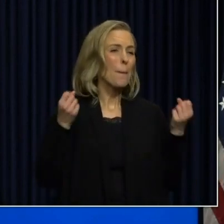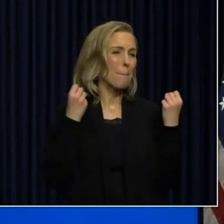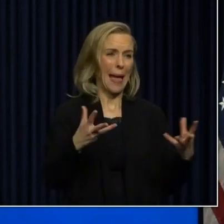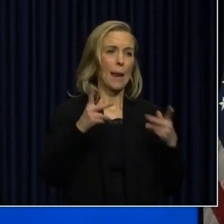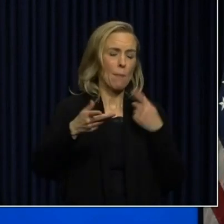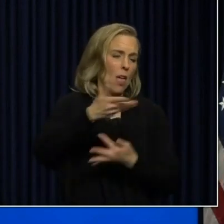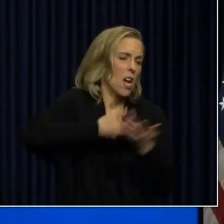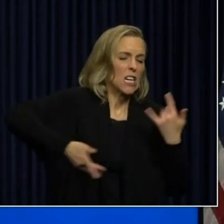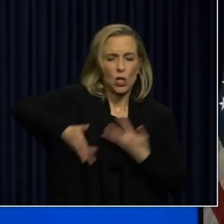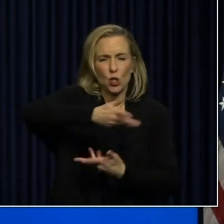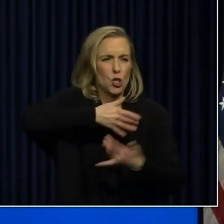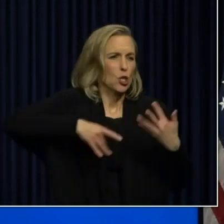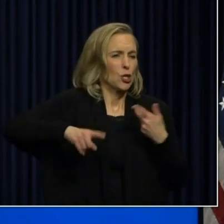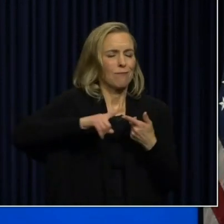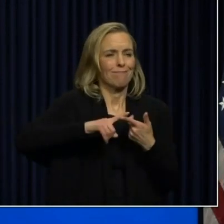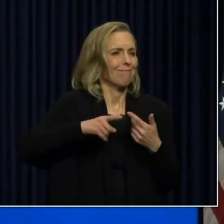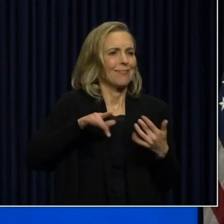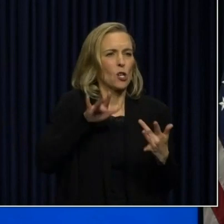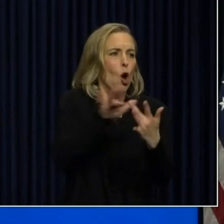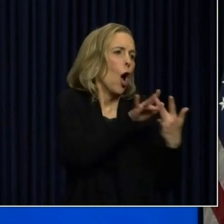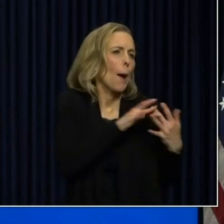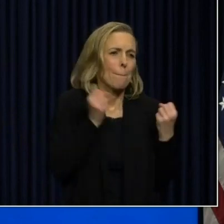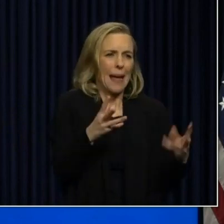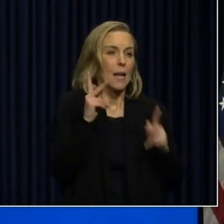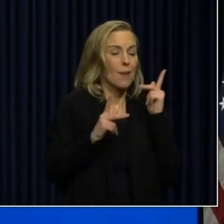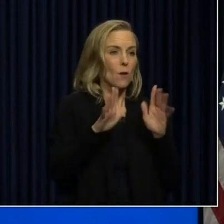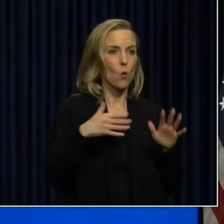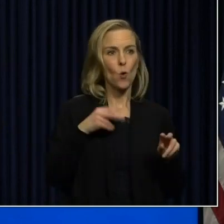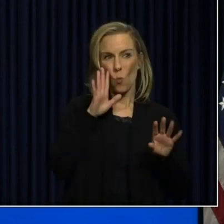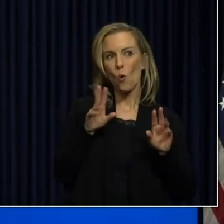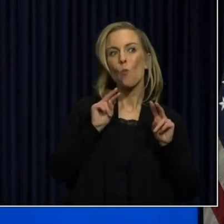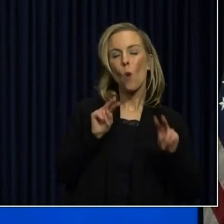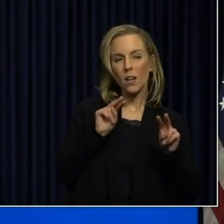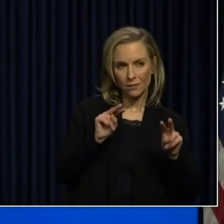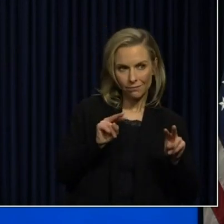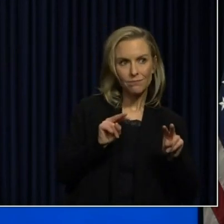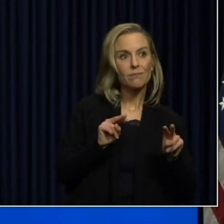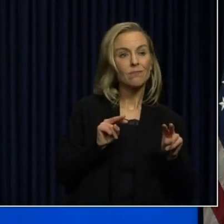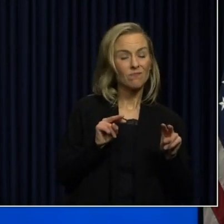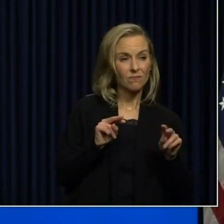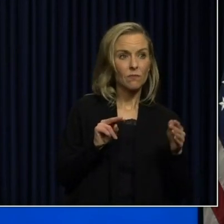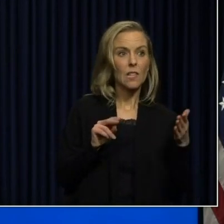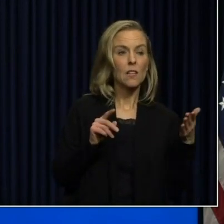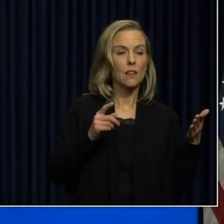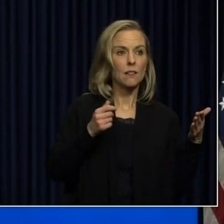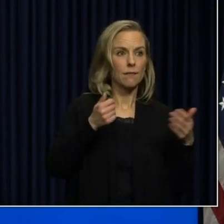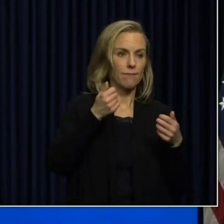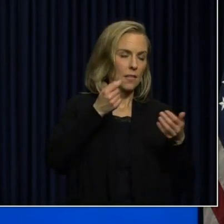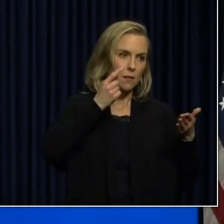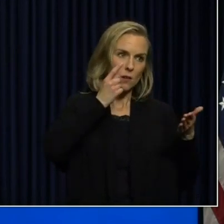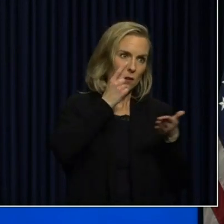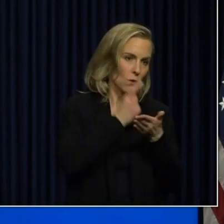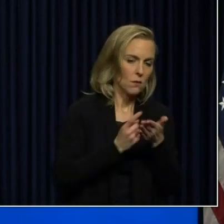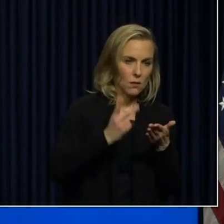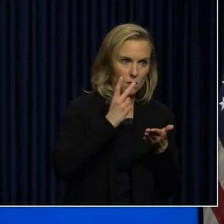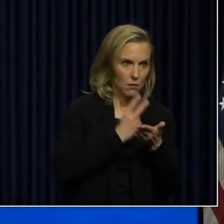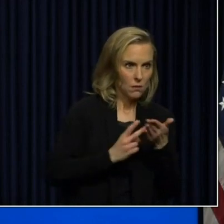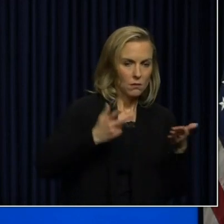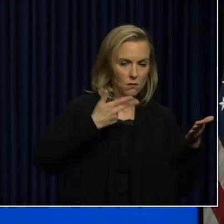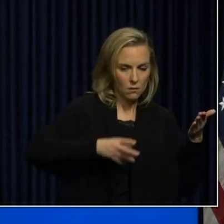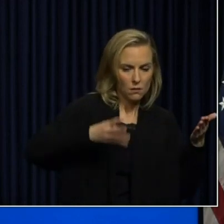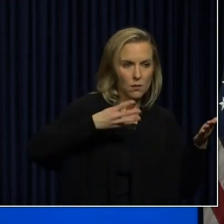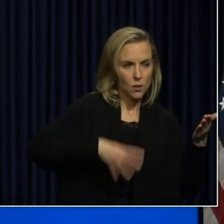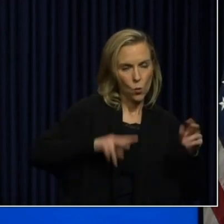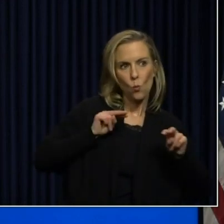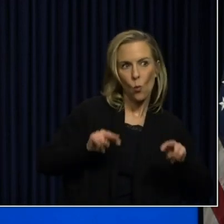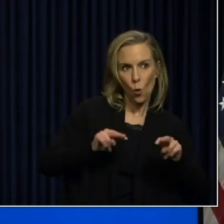when they're together. So, we're going to be watching this even week by week. But